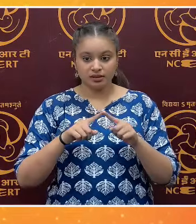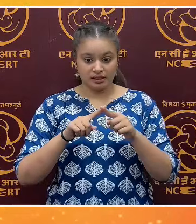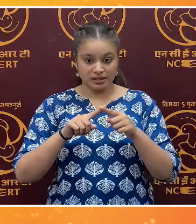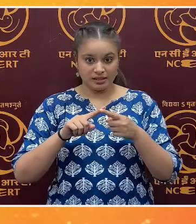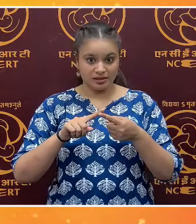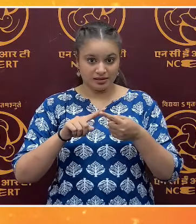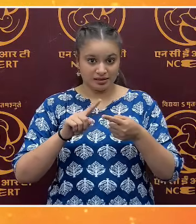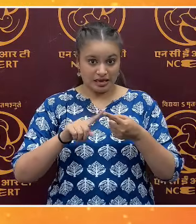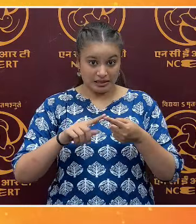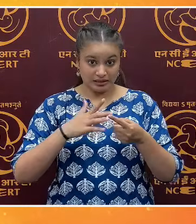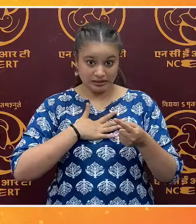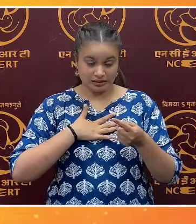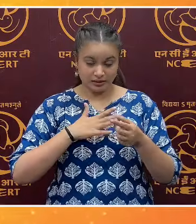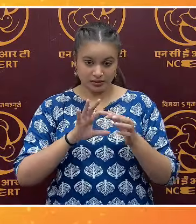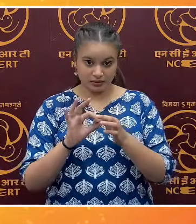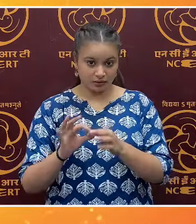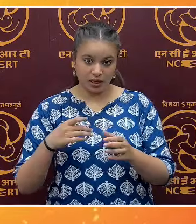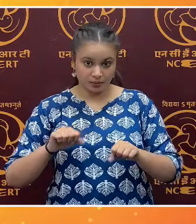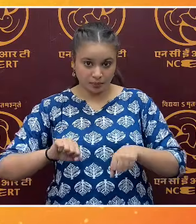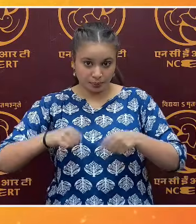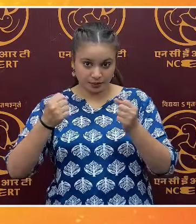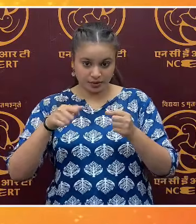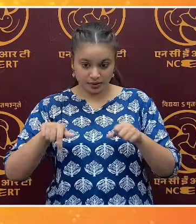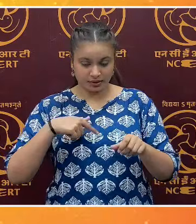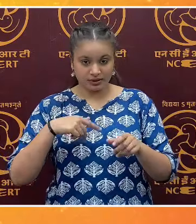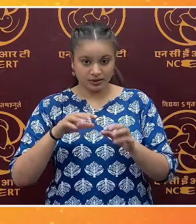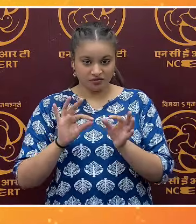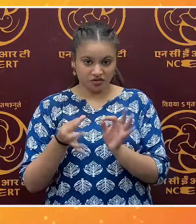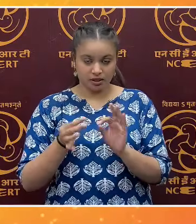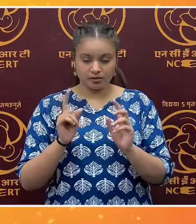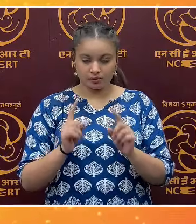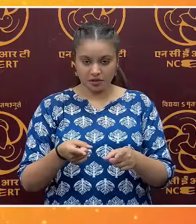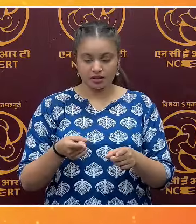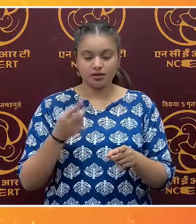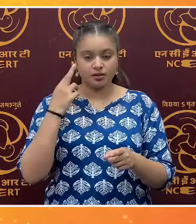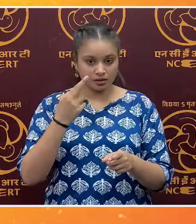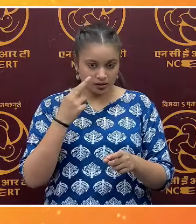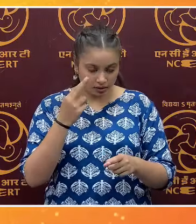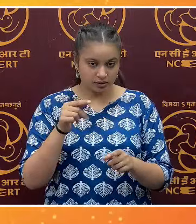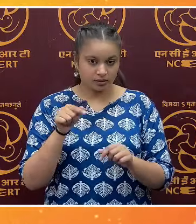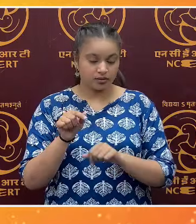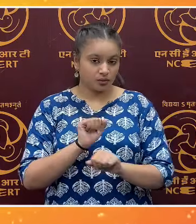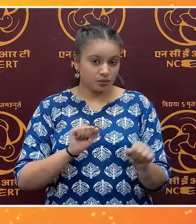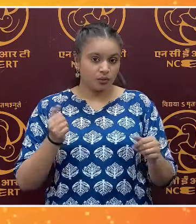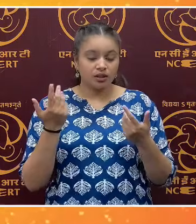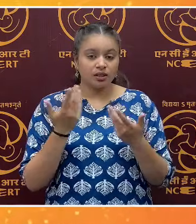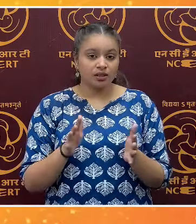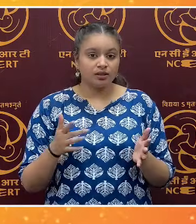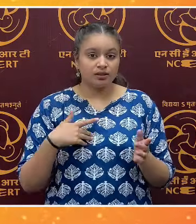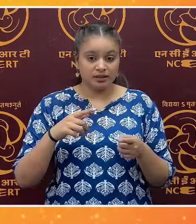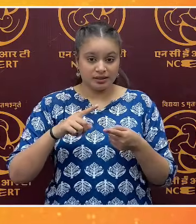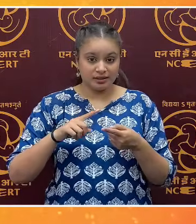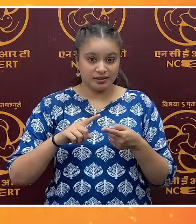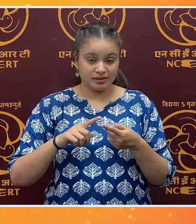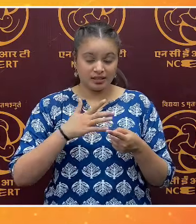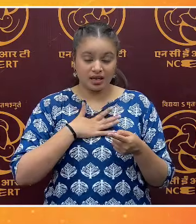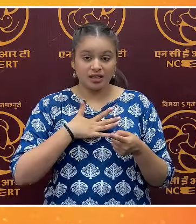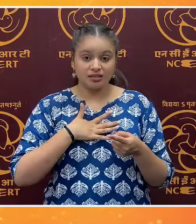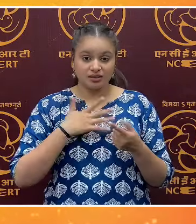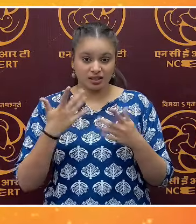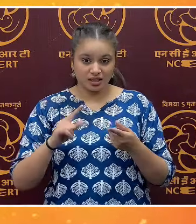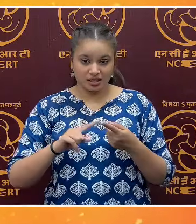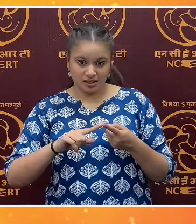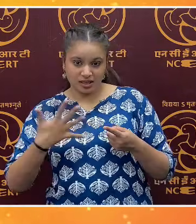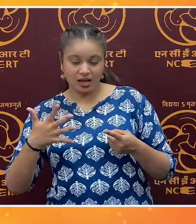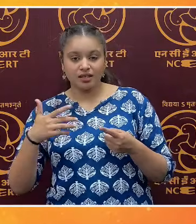here, it is broken. So, we have to fix this so that it will the earthing will not,